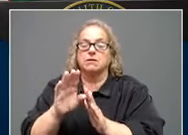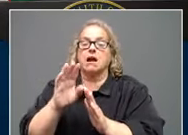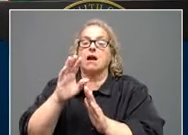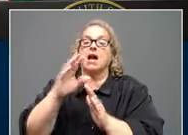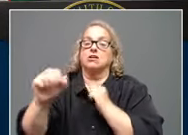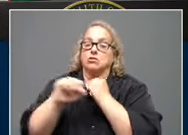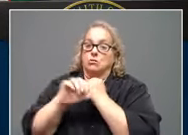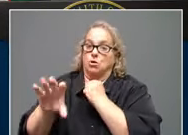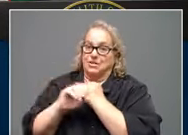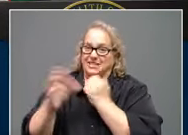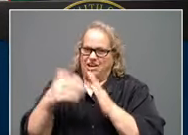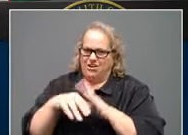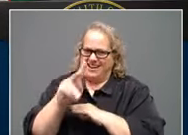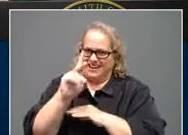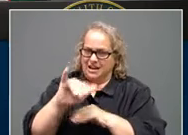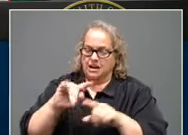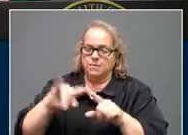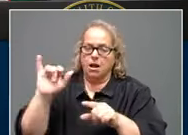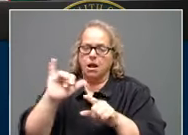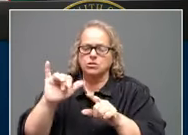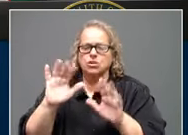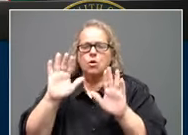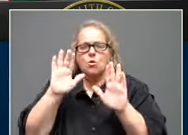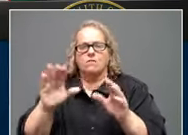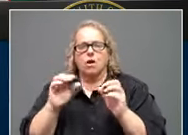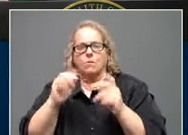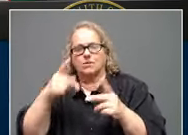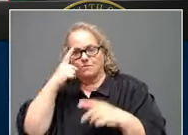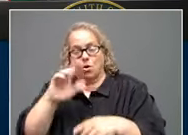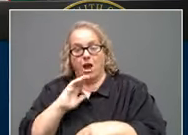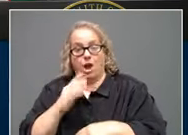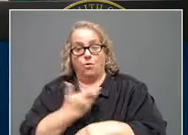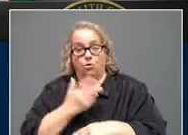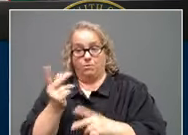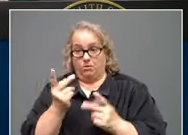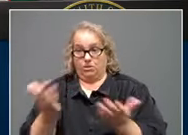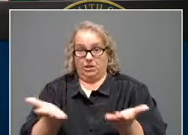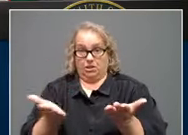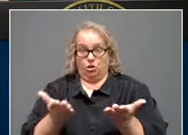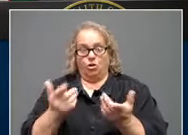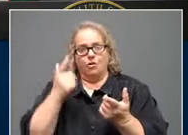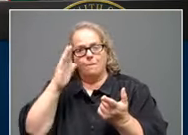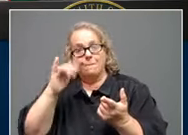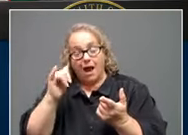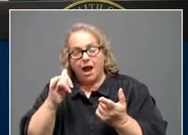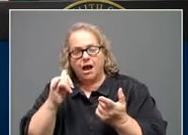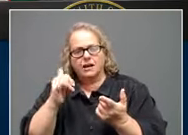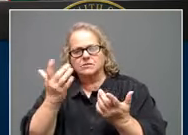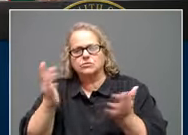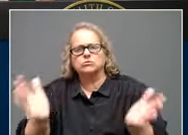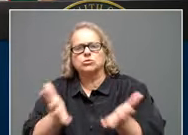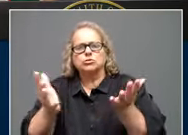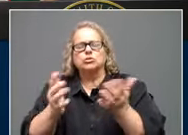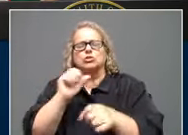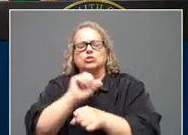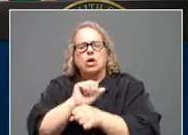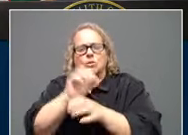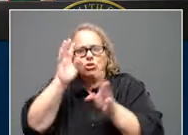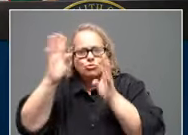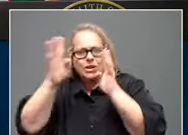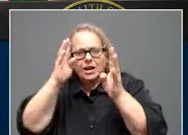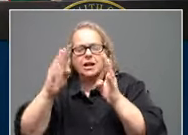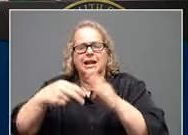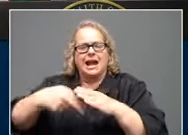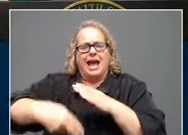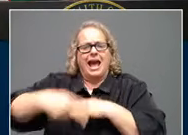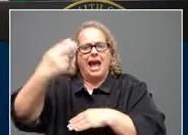but it also helps provide terrific opportunities for our residents by spurring job creation in high-paying fields. I've said